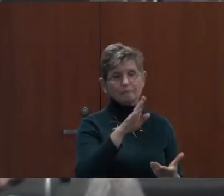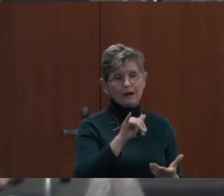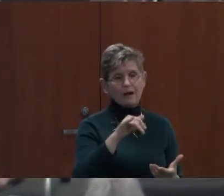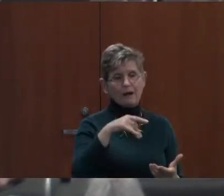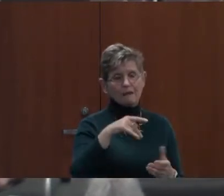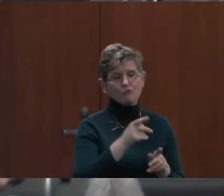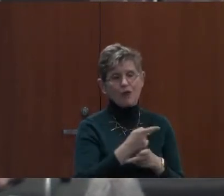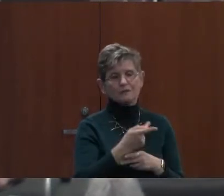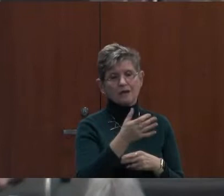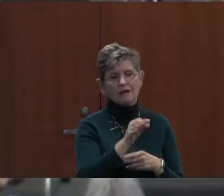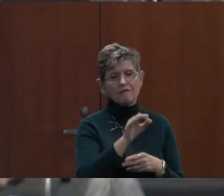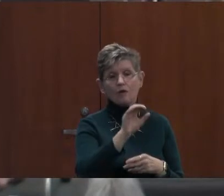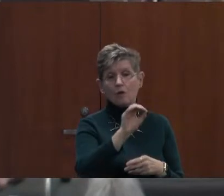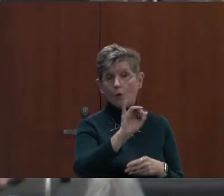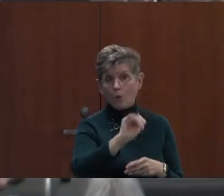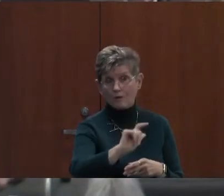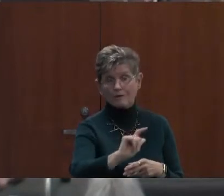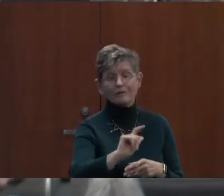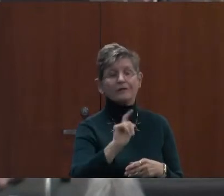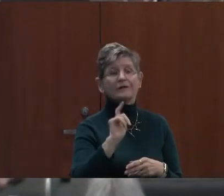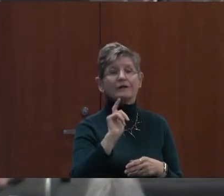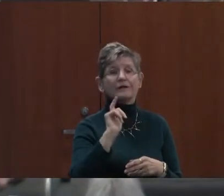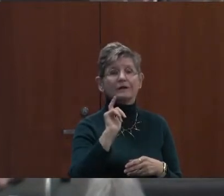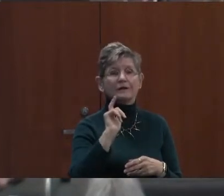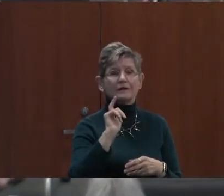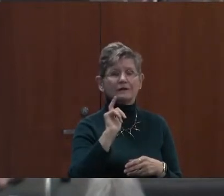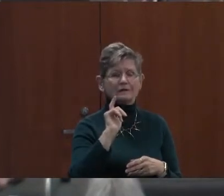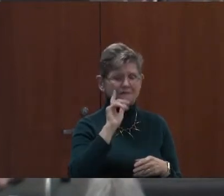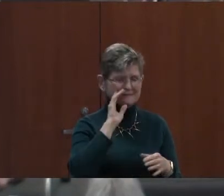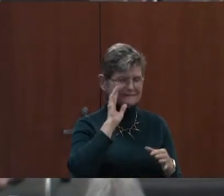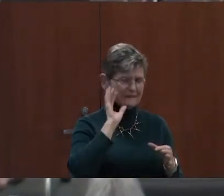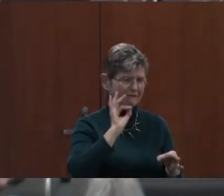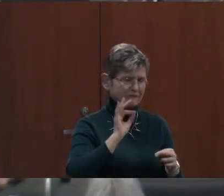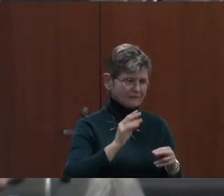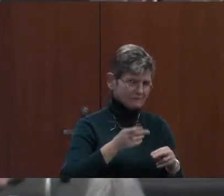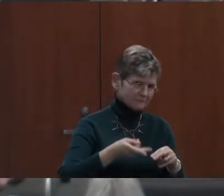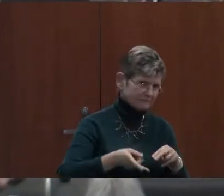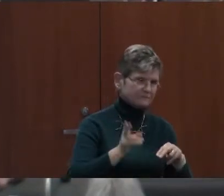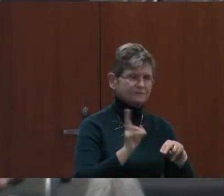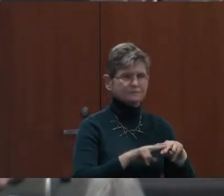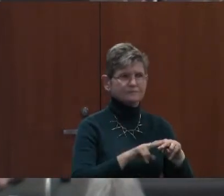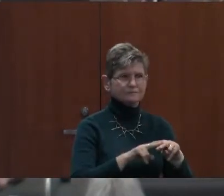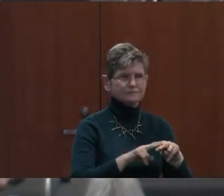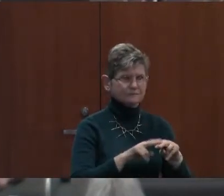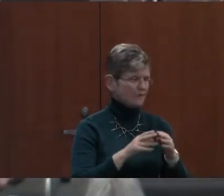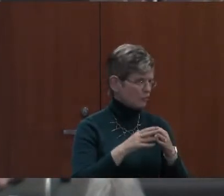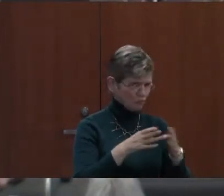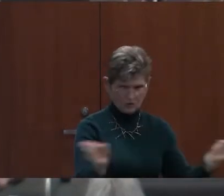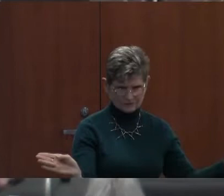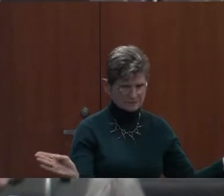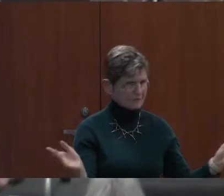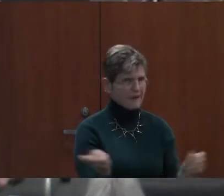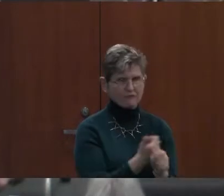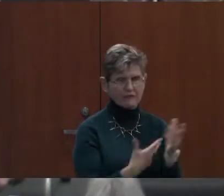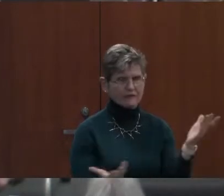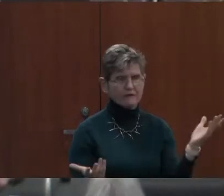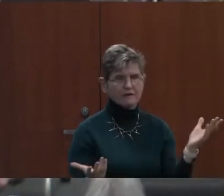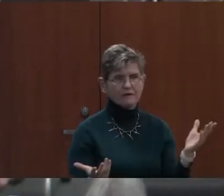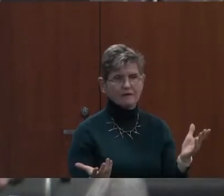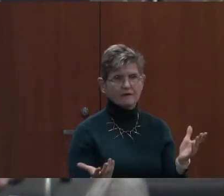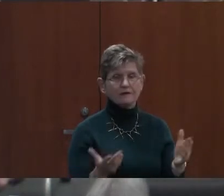byproducts of oil, we're definitely seeing increases across the board.